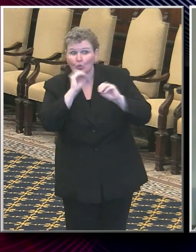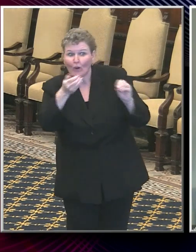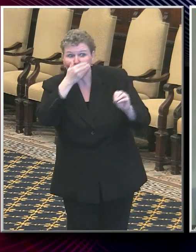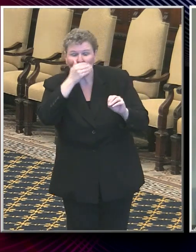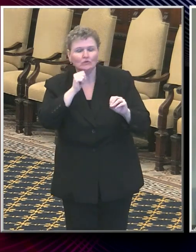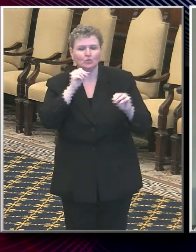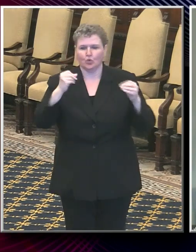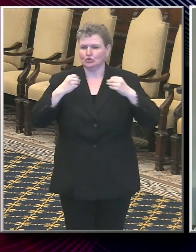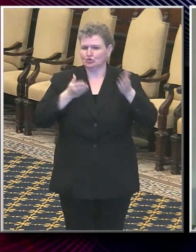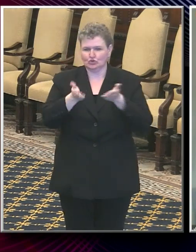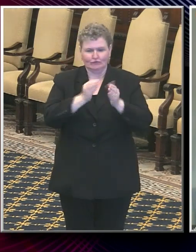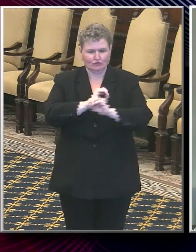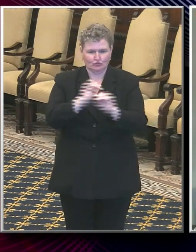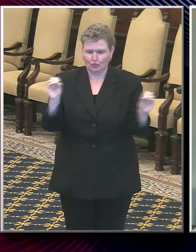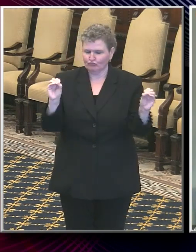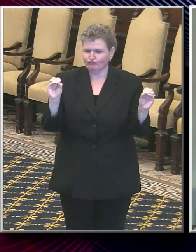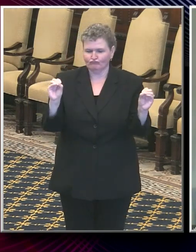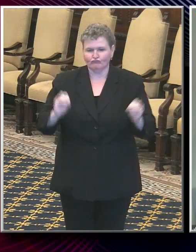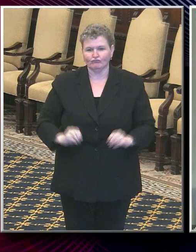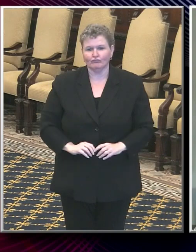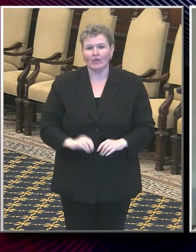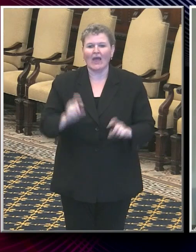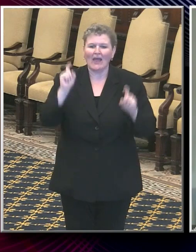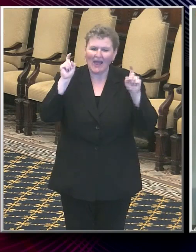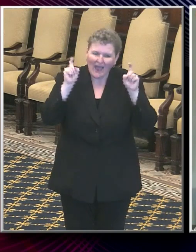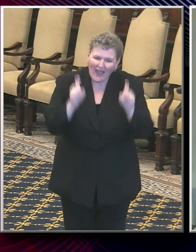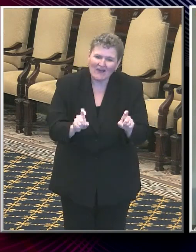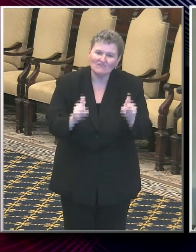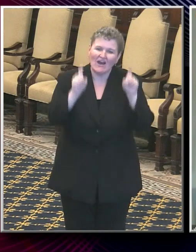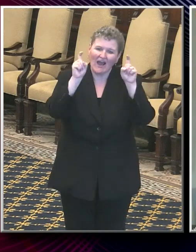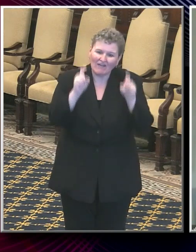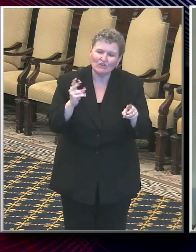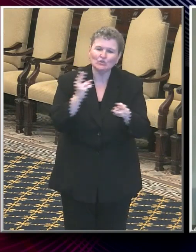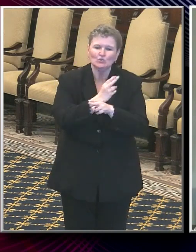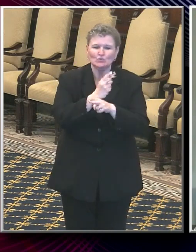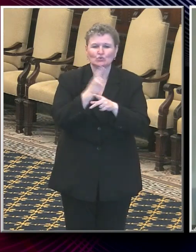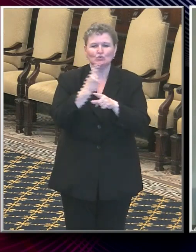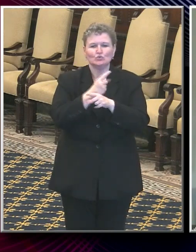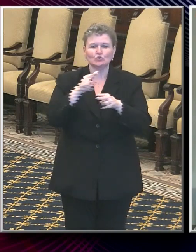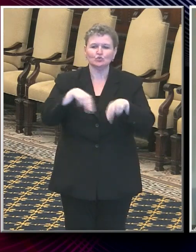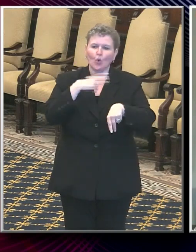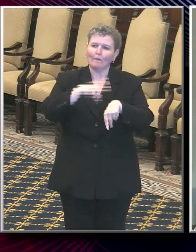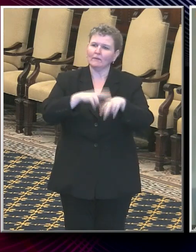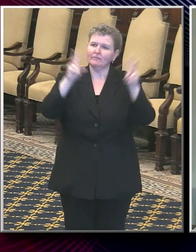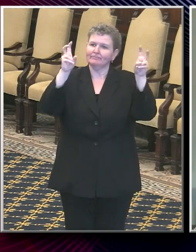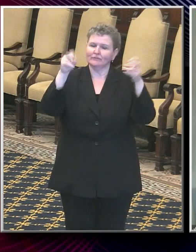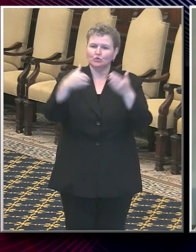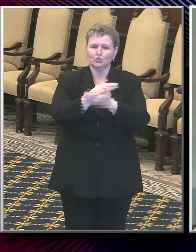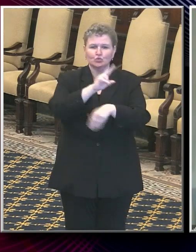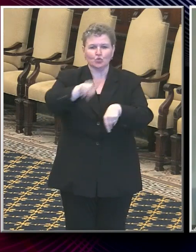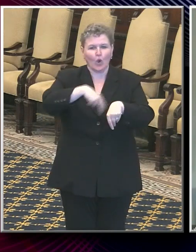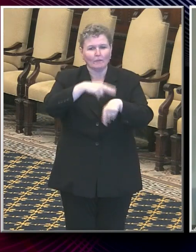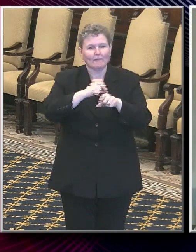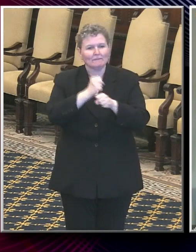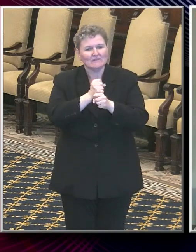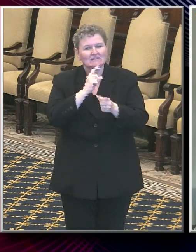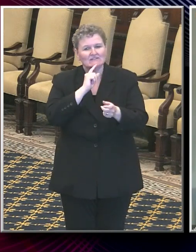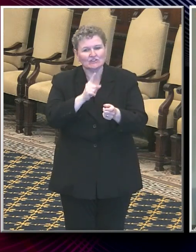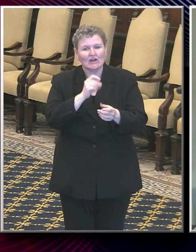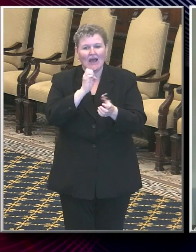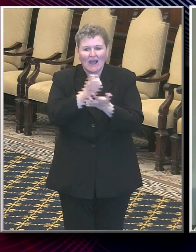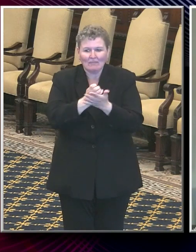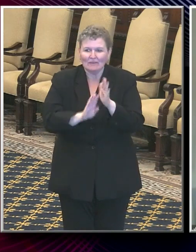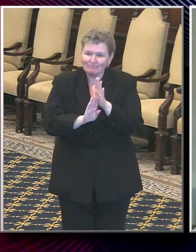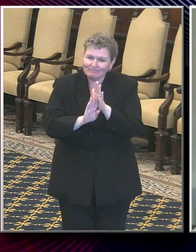going anywhere else. This is something which we have to have it be as a new normal. That's the way we restart our economy and get people back to work, deal with some of our